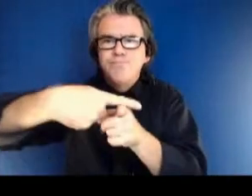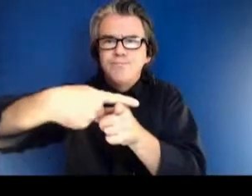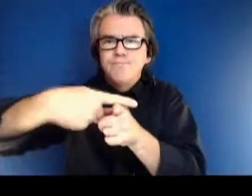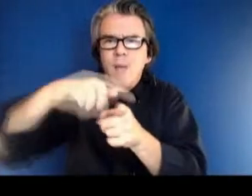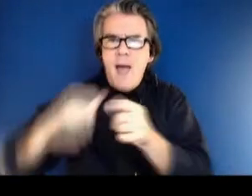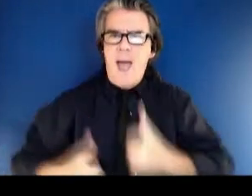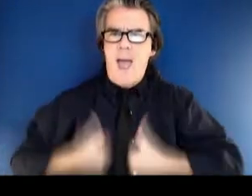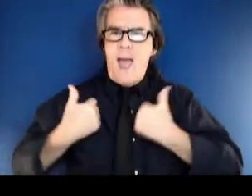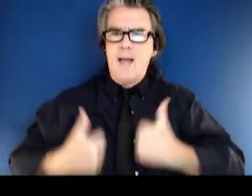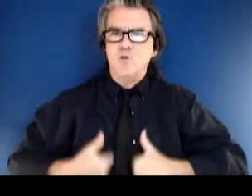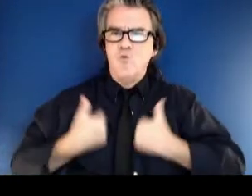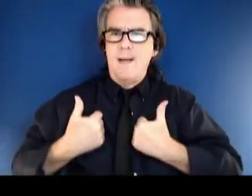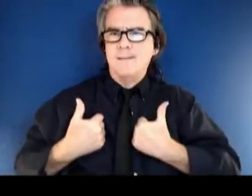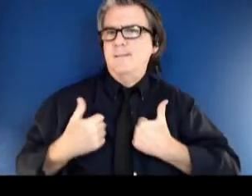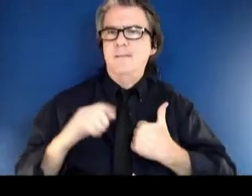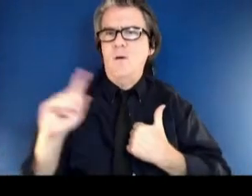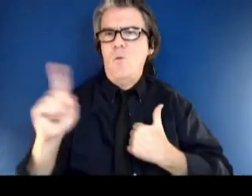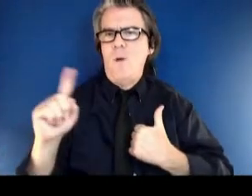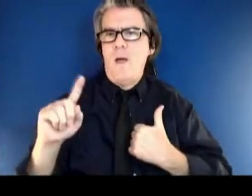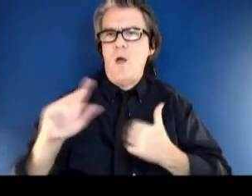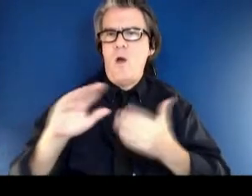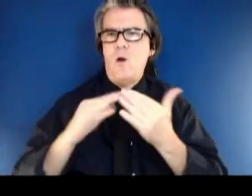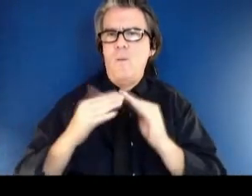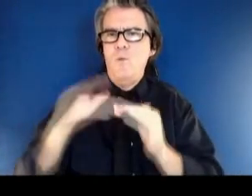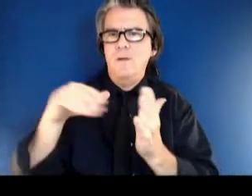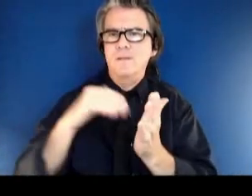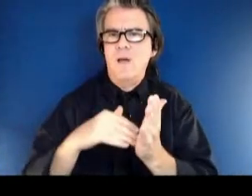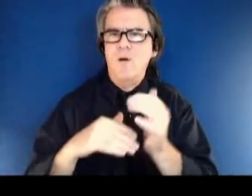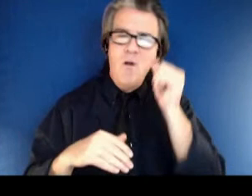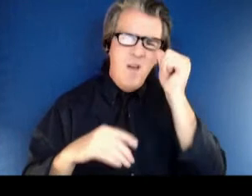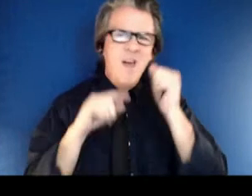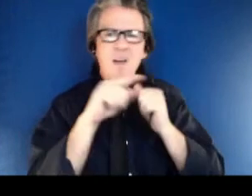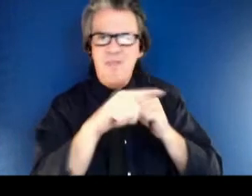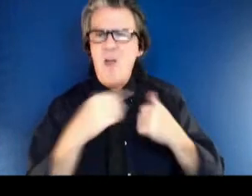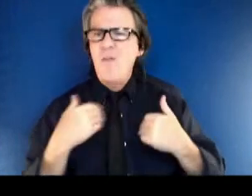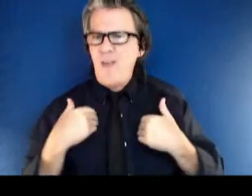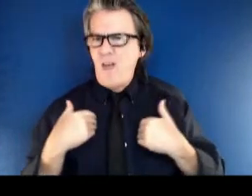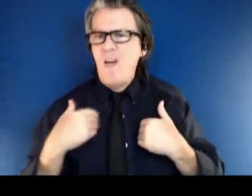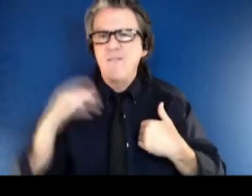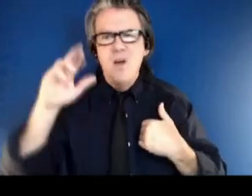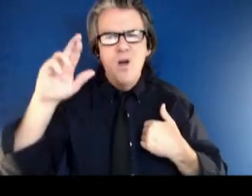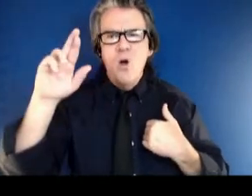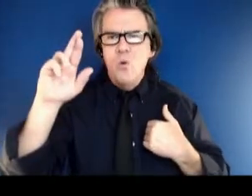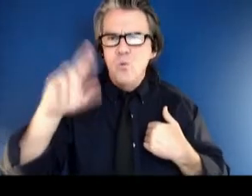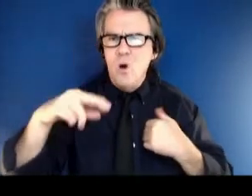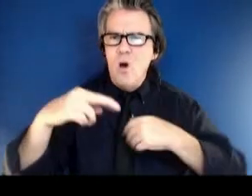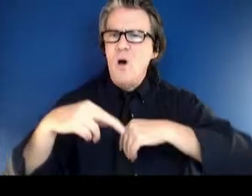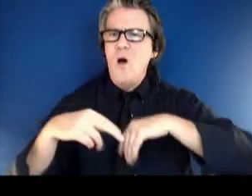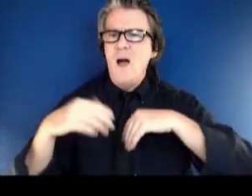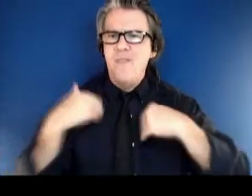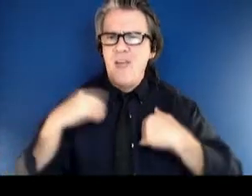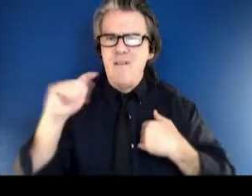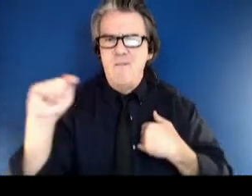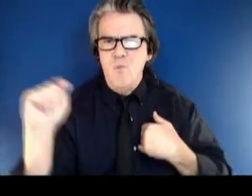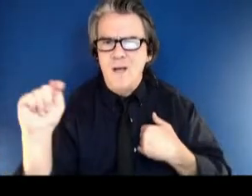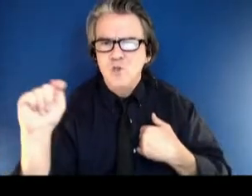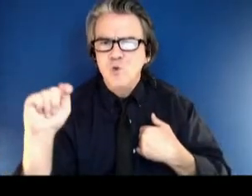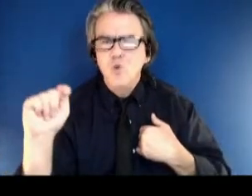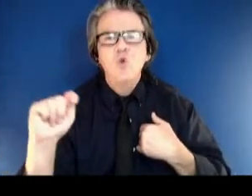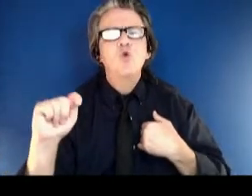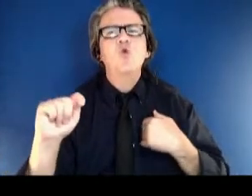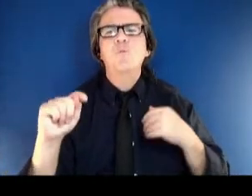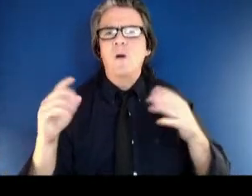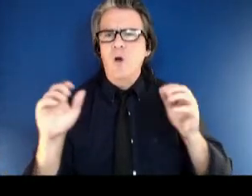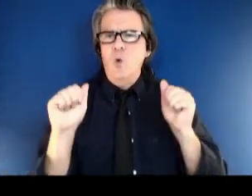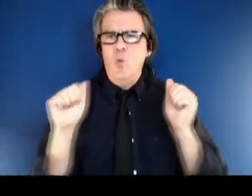these centers provide an ADA accessible restroom, a hand washing station. They have basic medical equipment